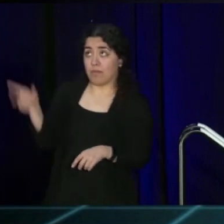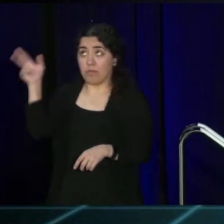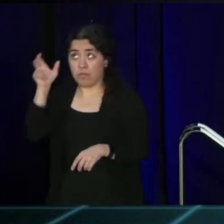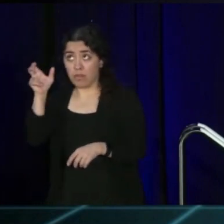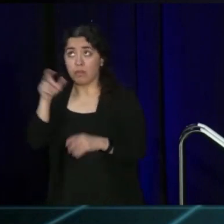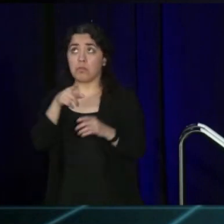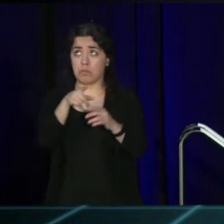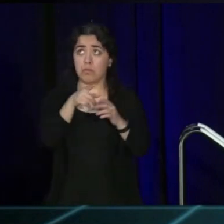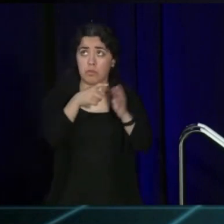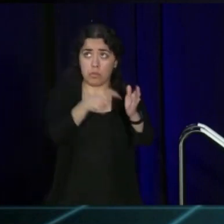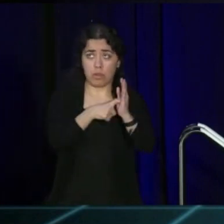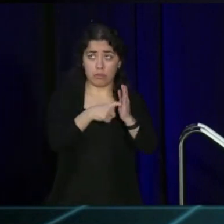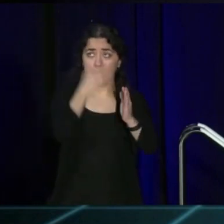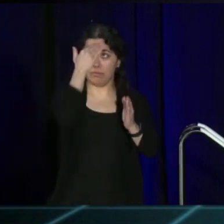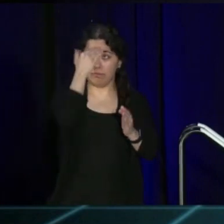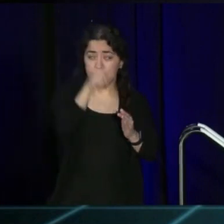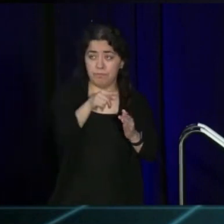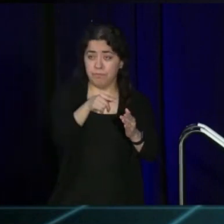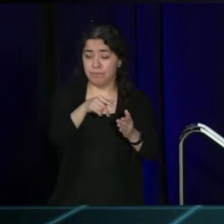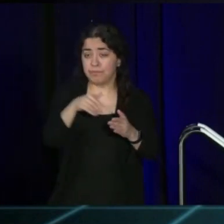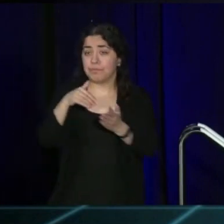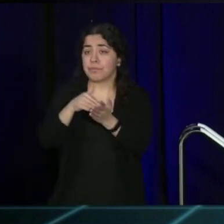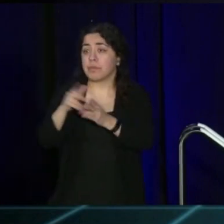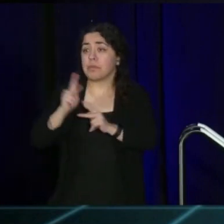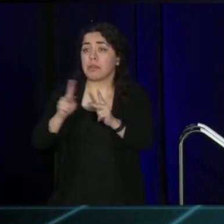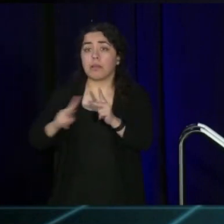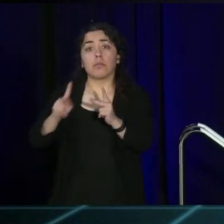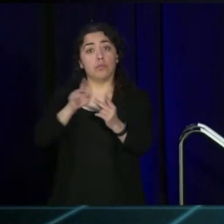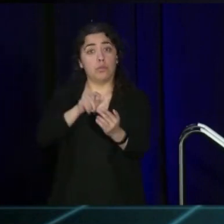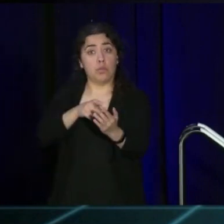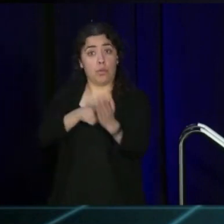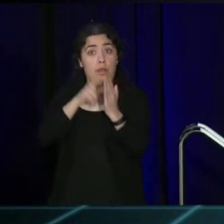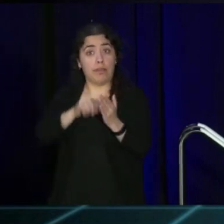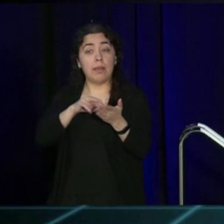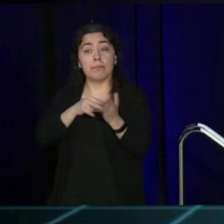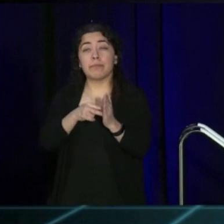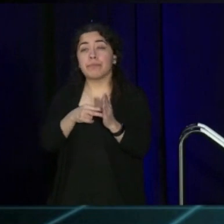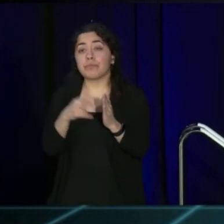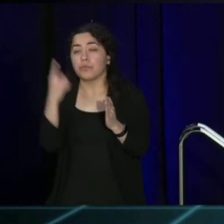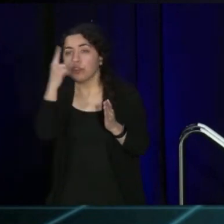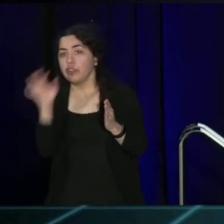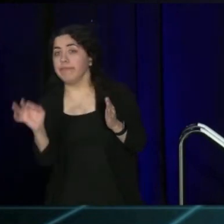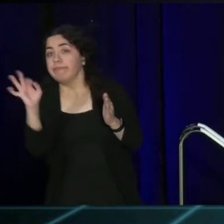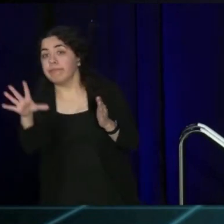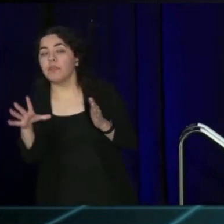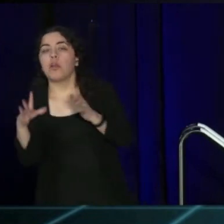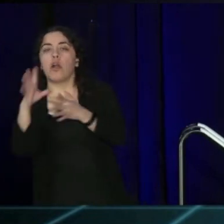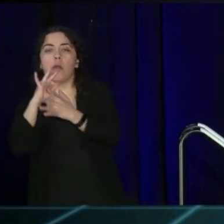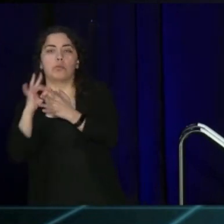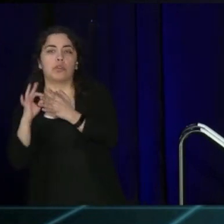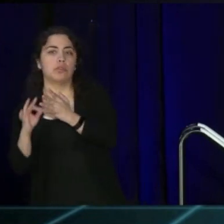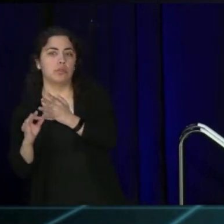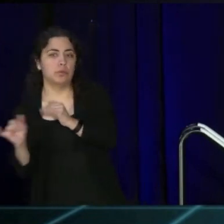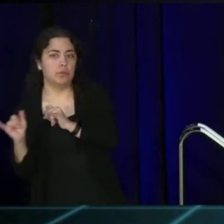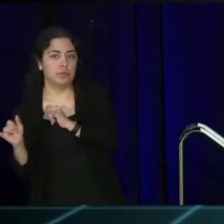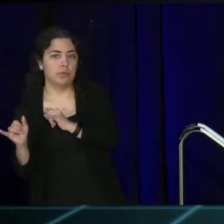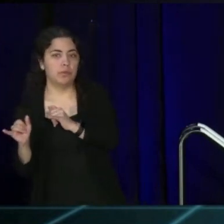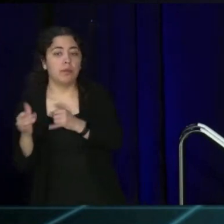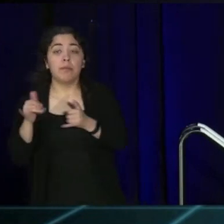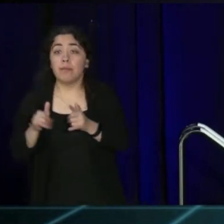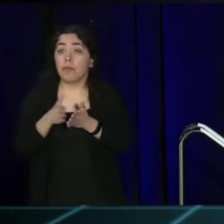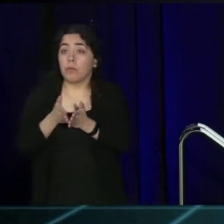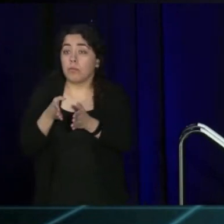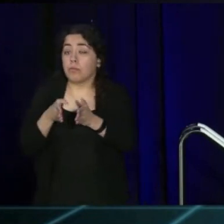and while this is a common approach, you might also want to consider marking optional fields instead. This way, the form can be perceived as less